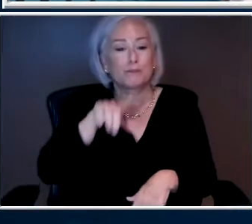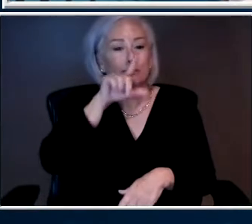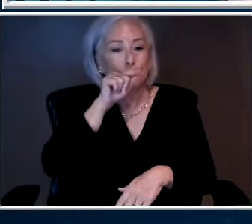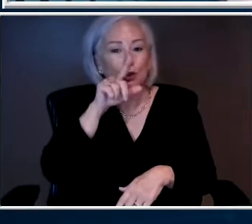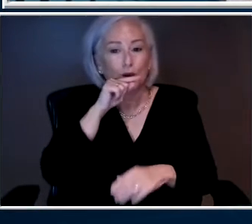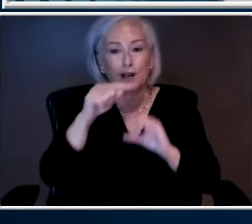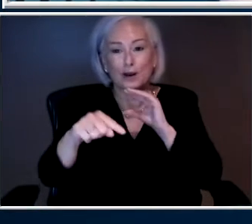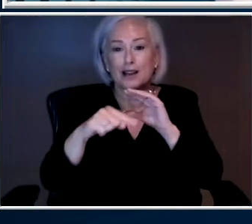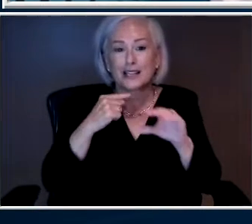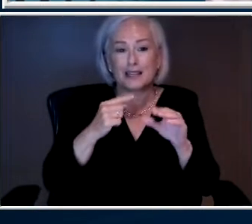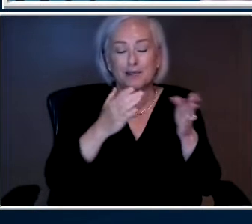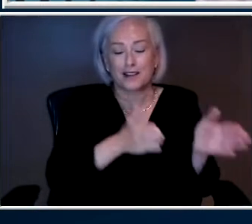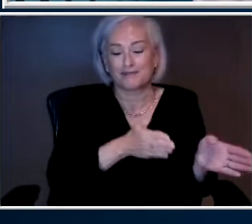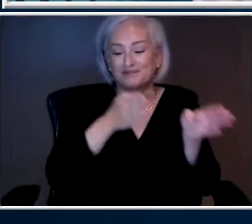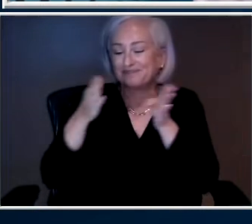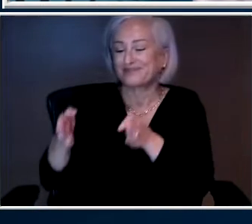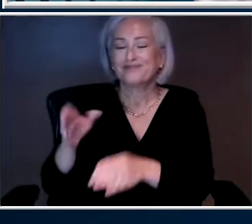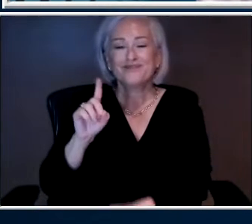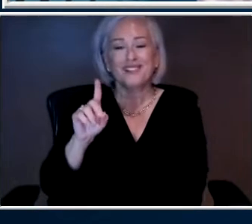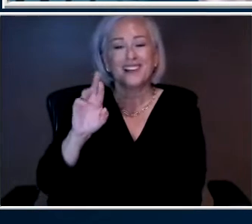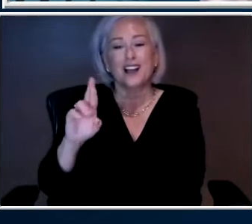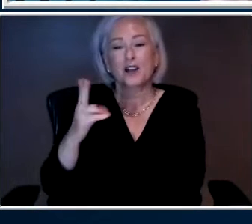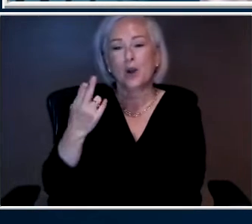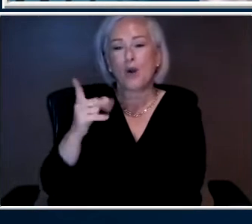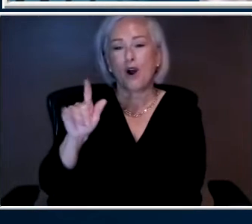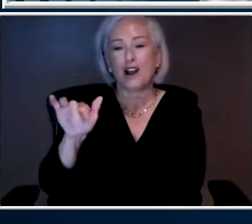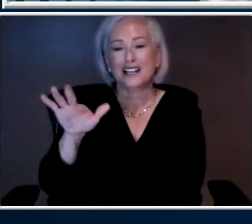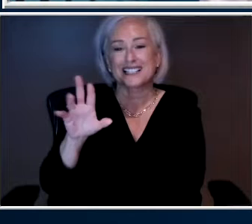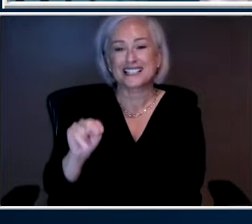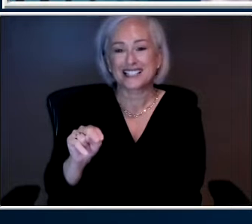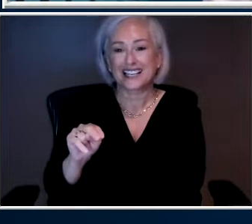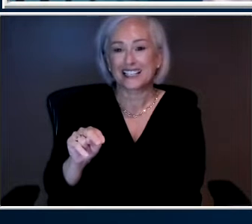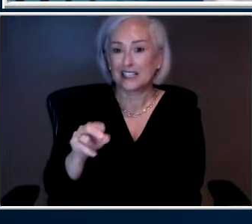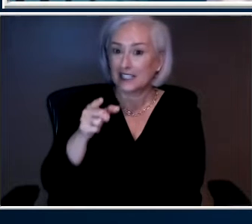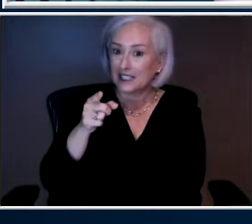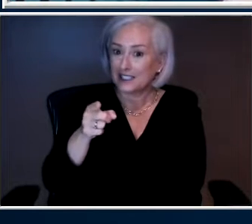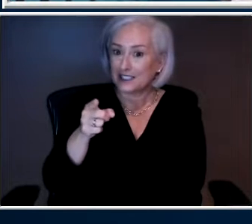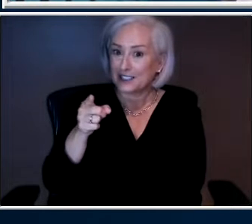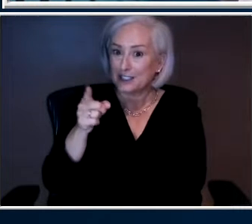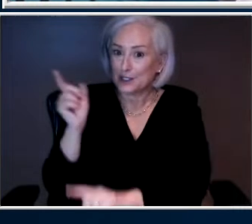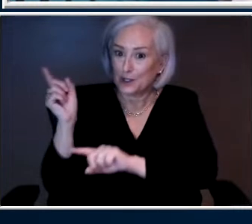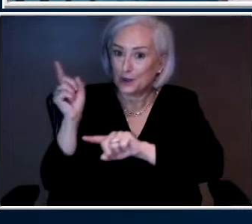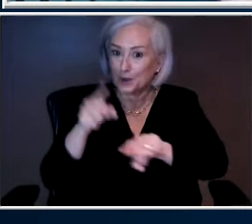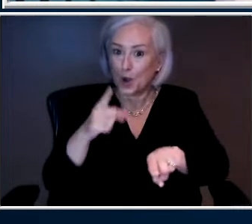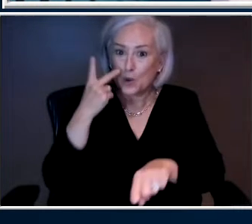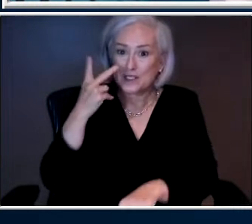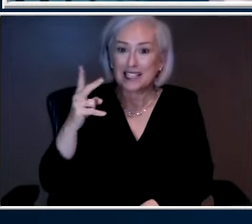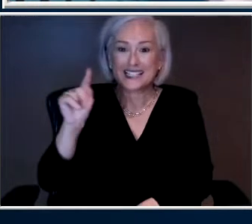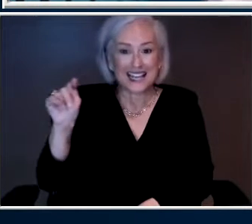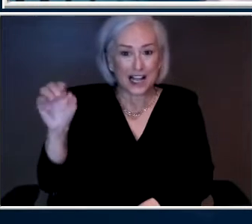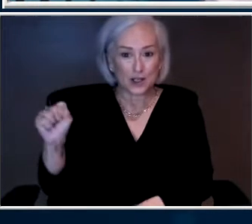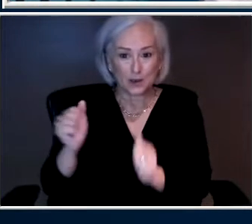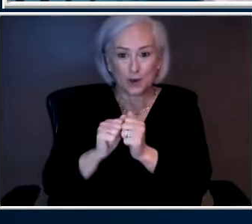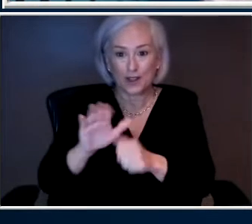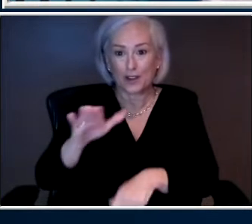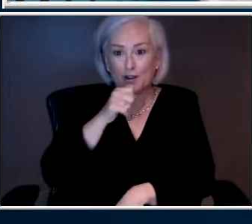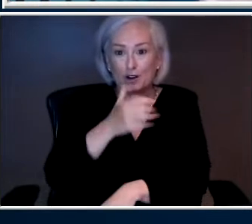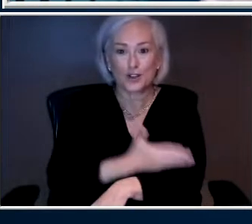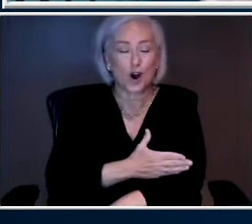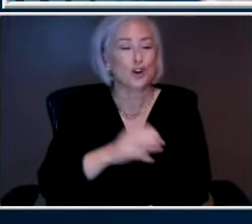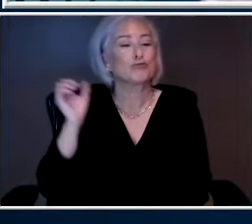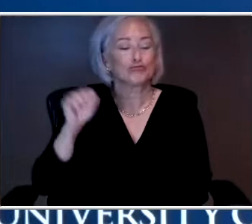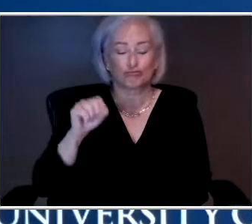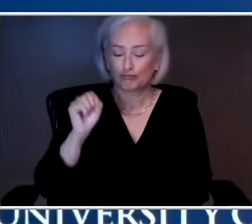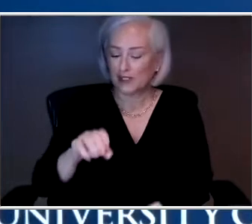Dana Hawkinson. Good morning. Hi. Did you take your daughter to see Taylor? I can't remember. Yeah, it's a great experience. I mean, I think what she